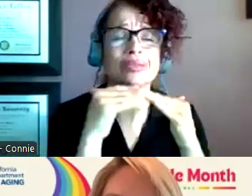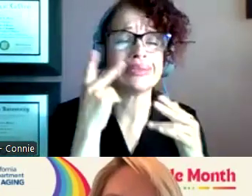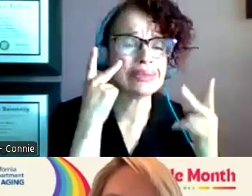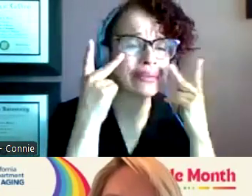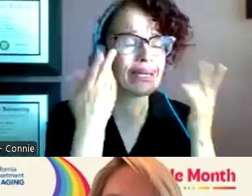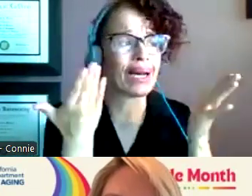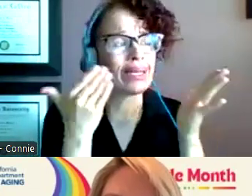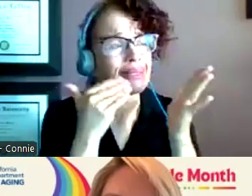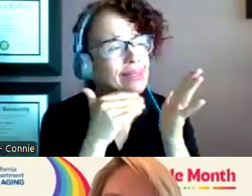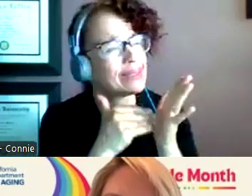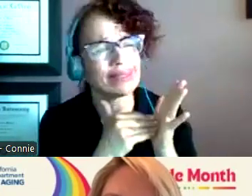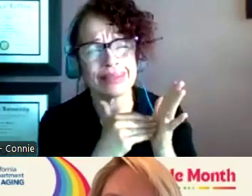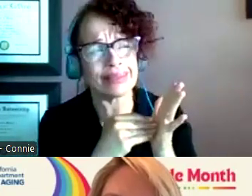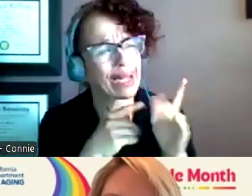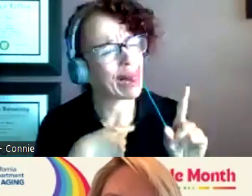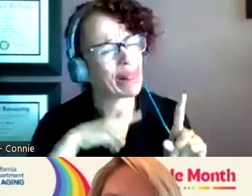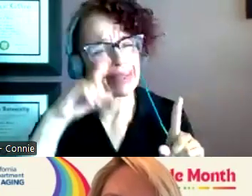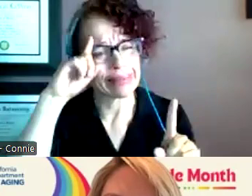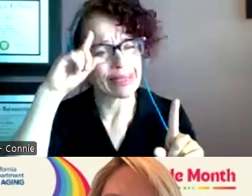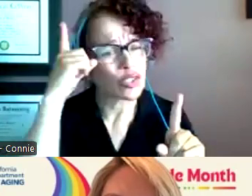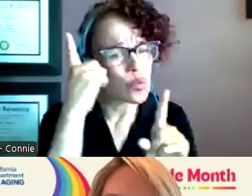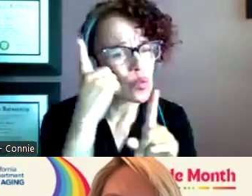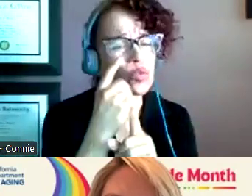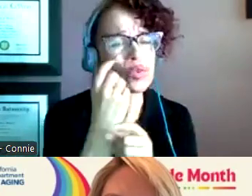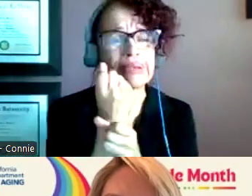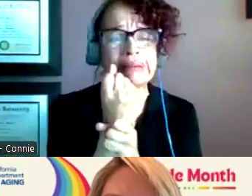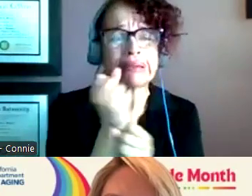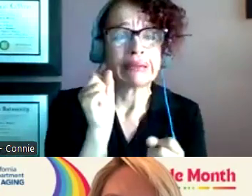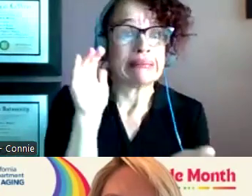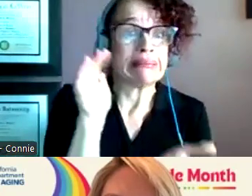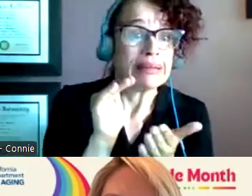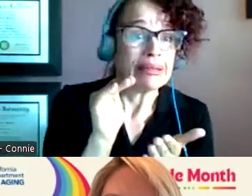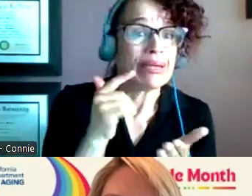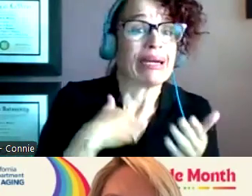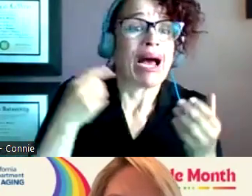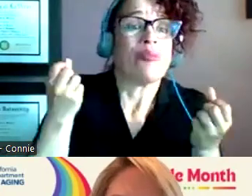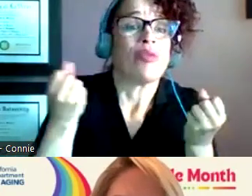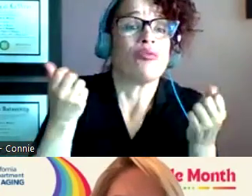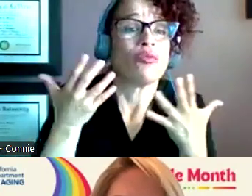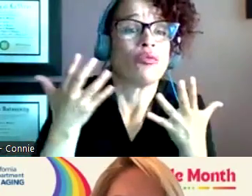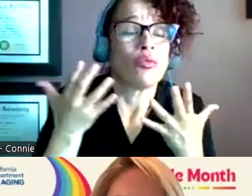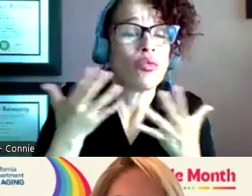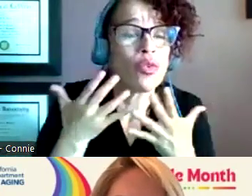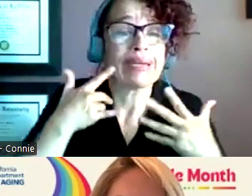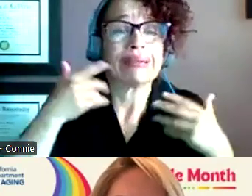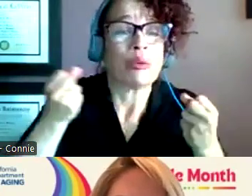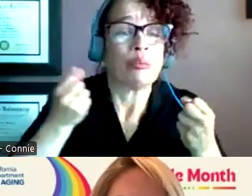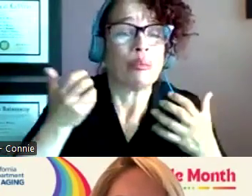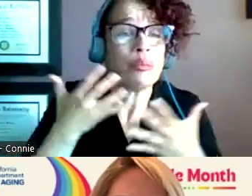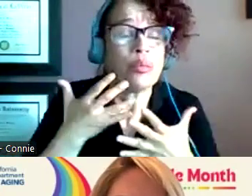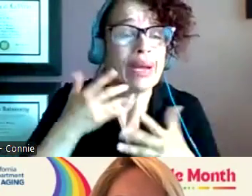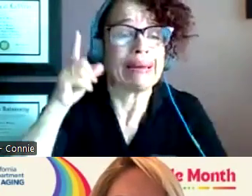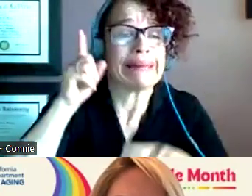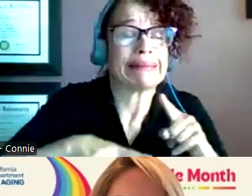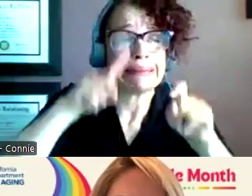that again. I think it inappropriate to say the least. And I'm afraid, and I'm afraid because I